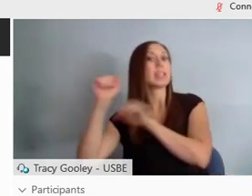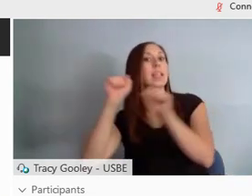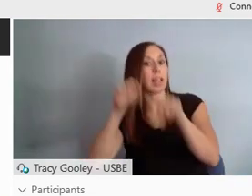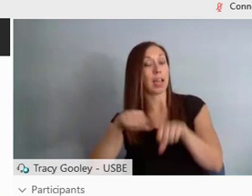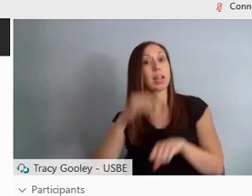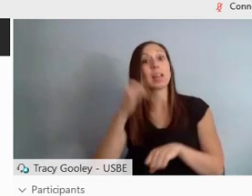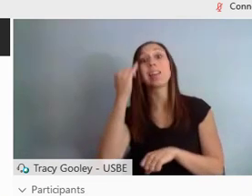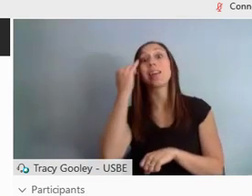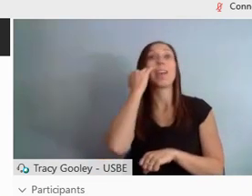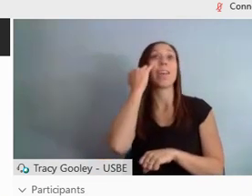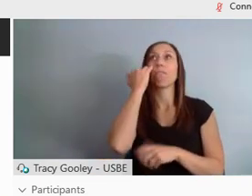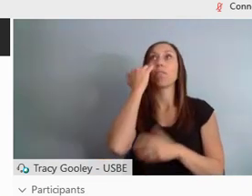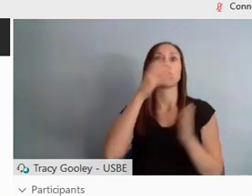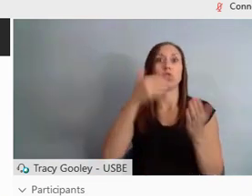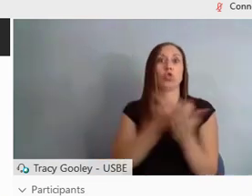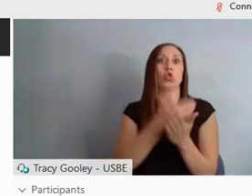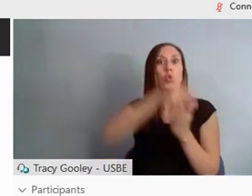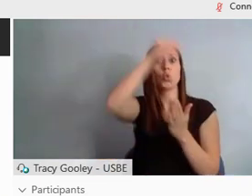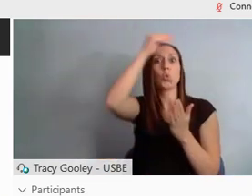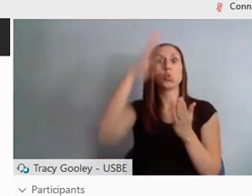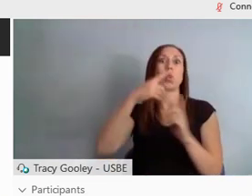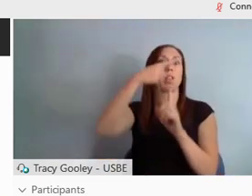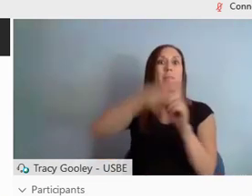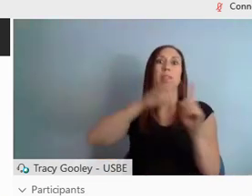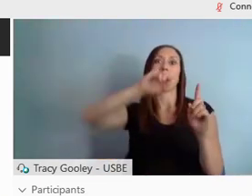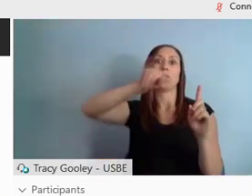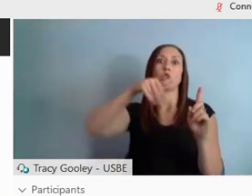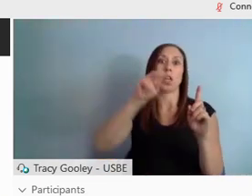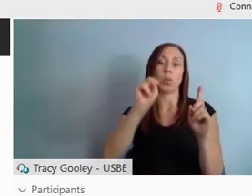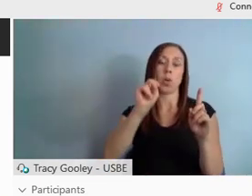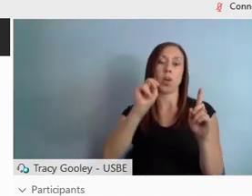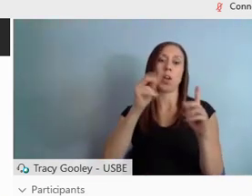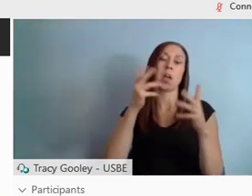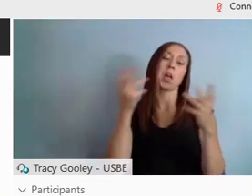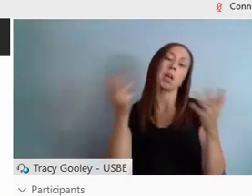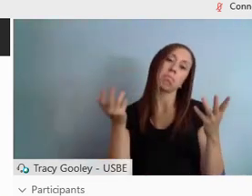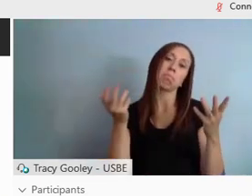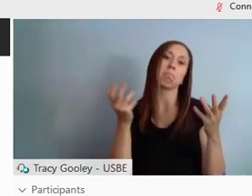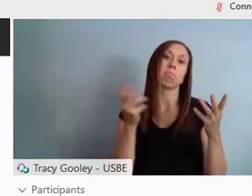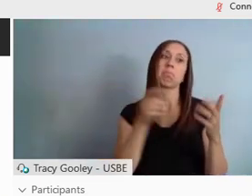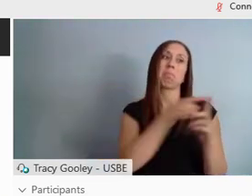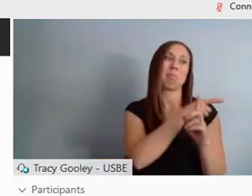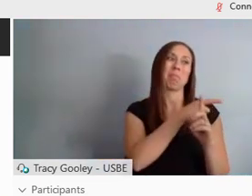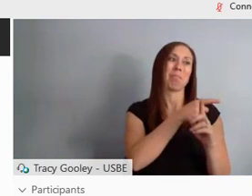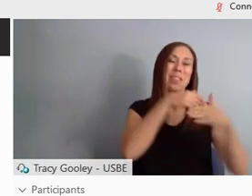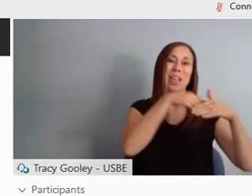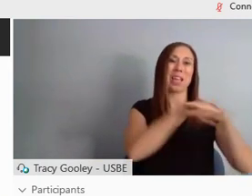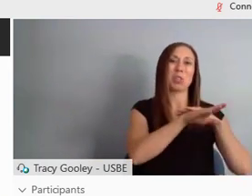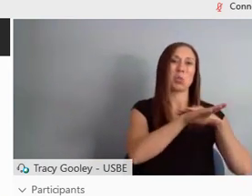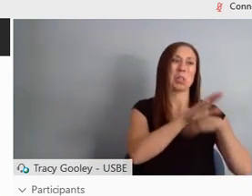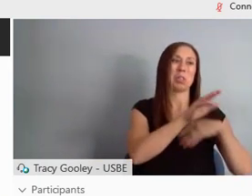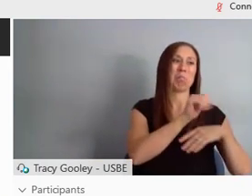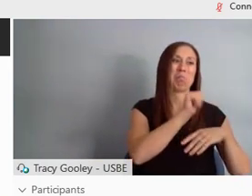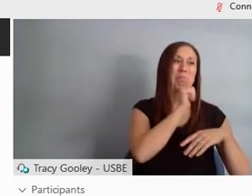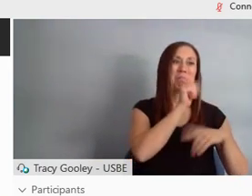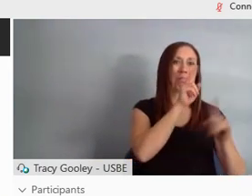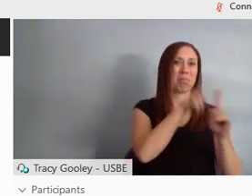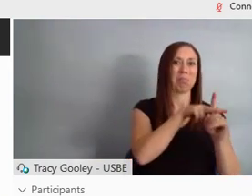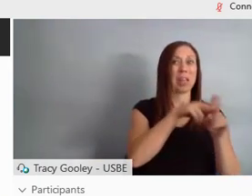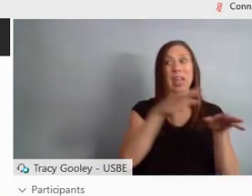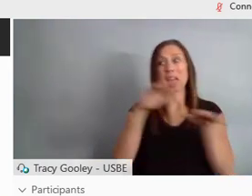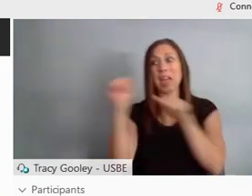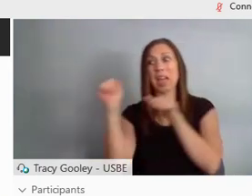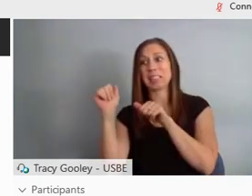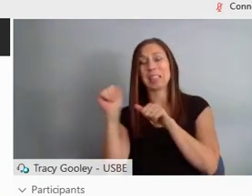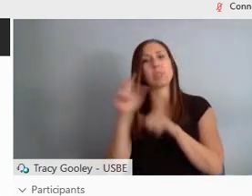Say you get a student in January, the entry wouldn't be as applicable, and the exit, it's a little too early, so I